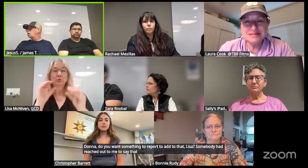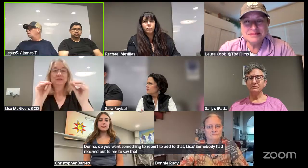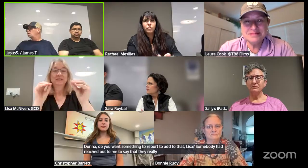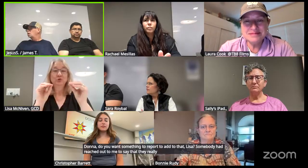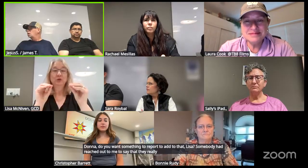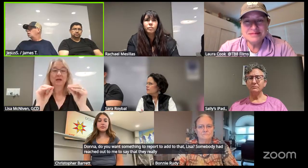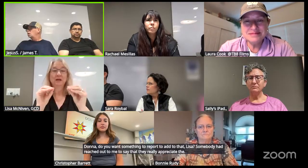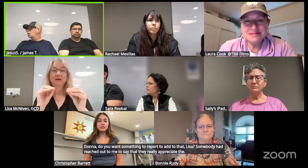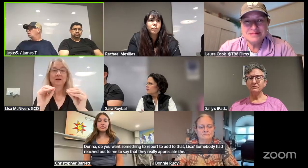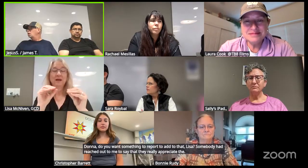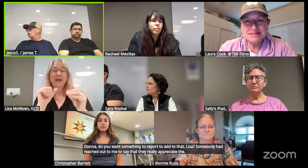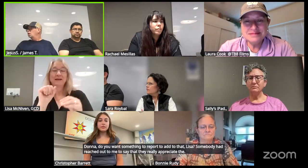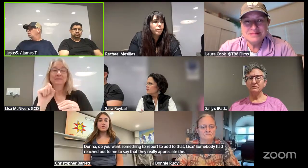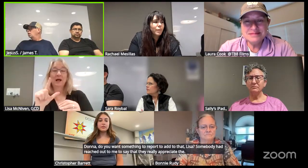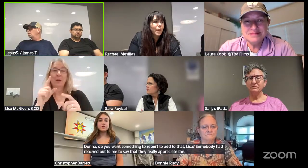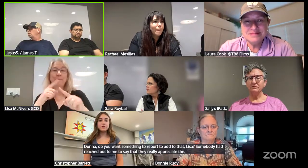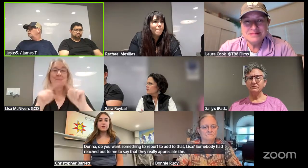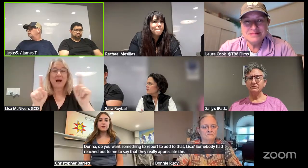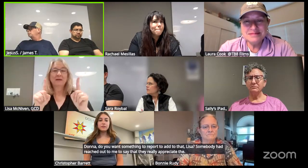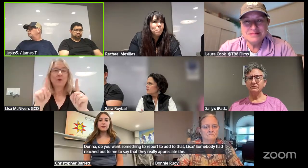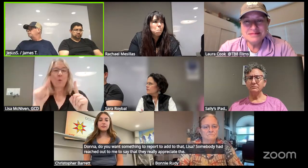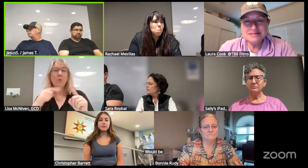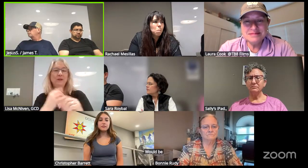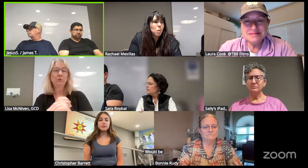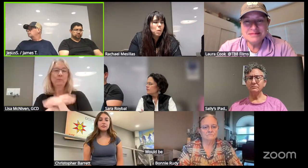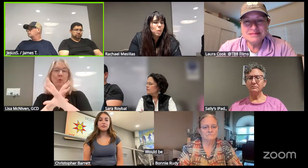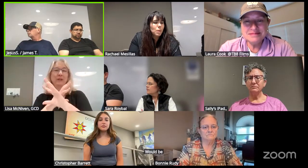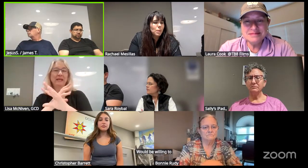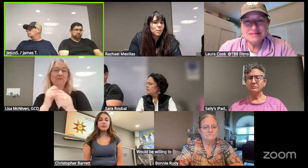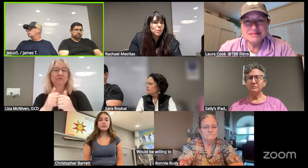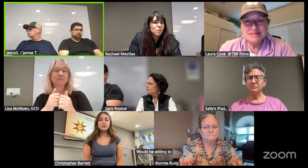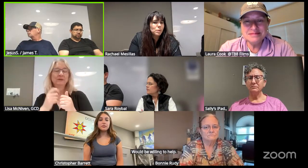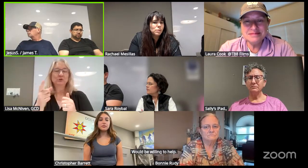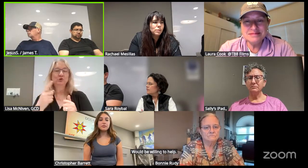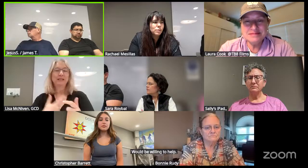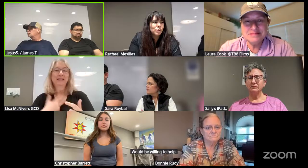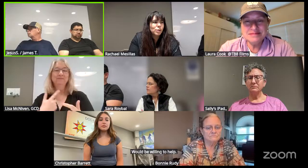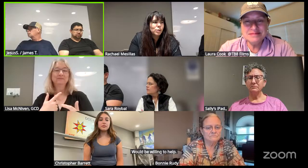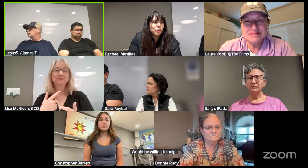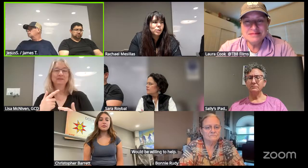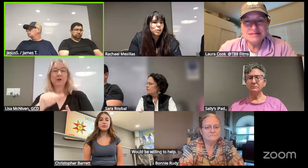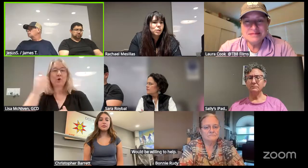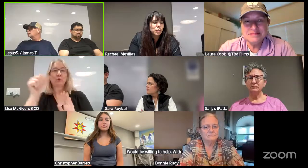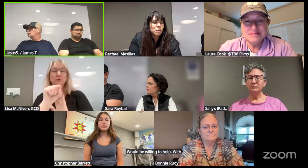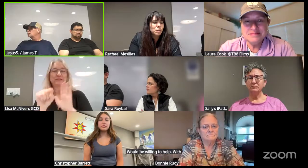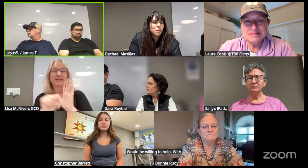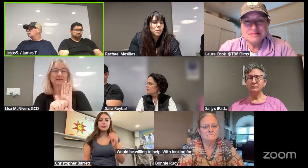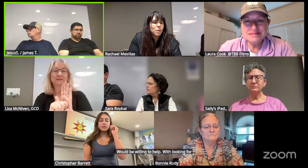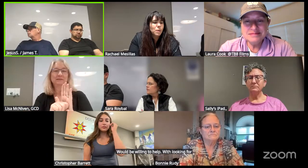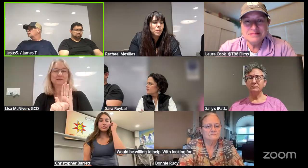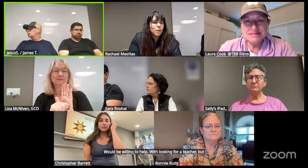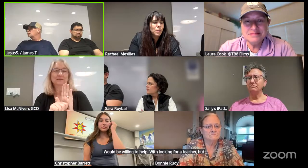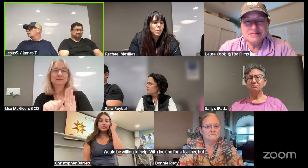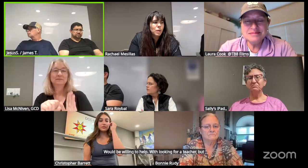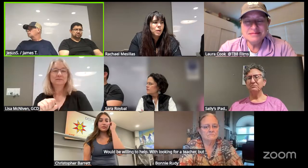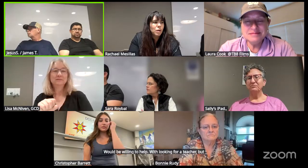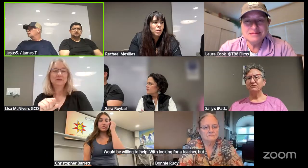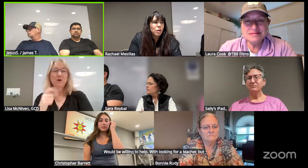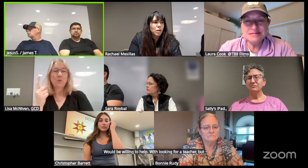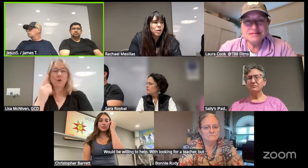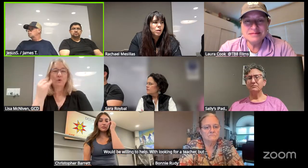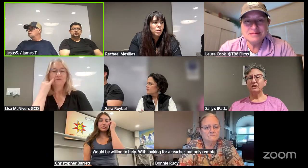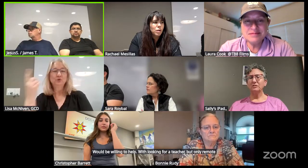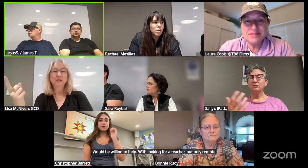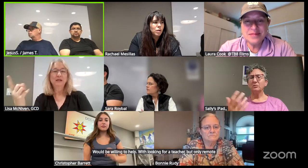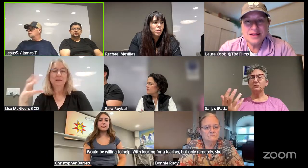they would be willing to help with looking for a teacher, but only remotely. She lives